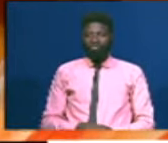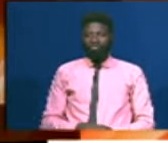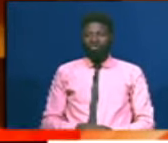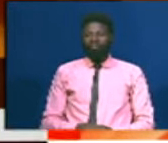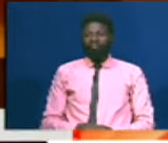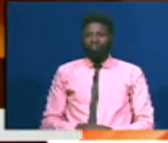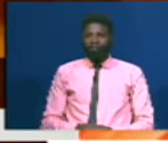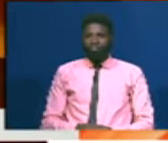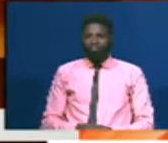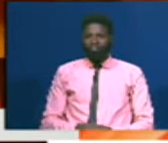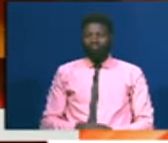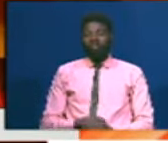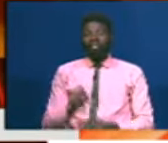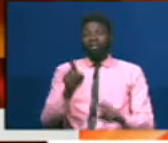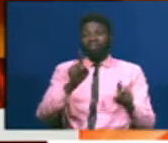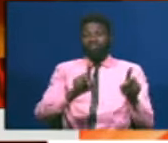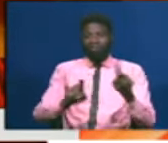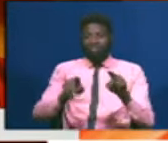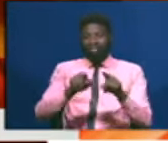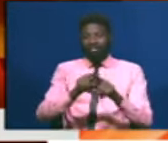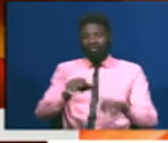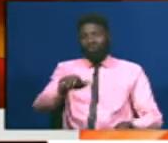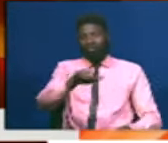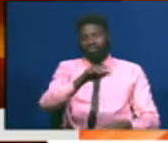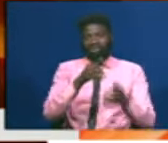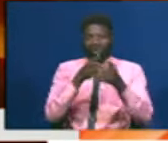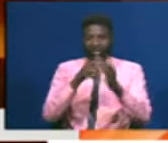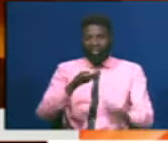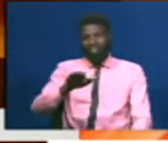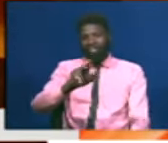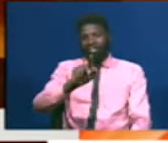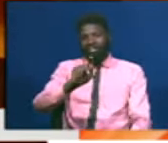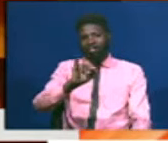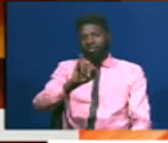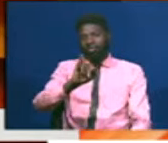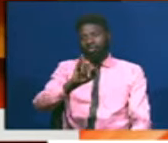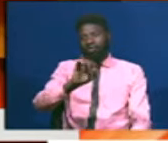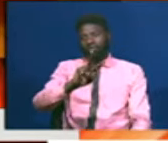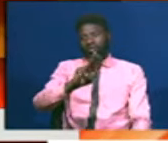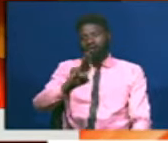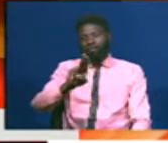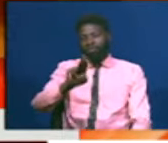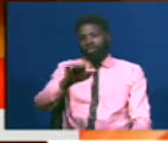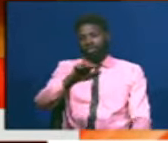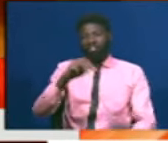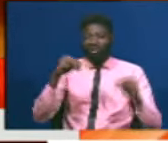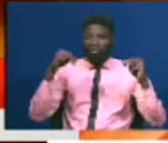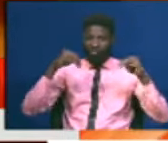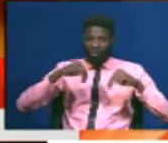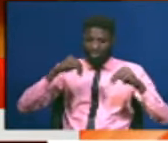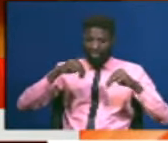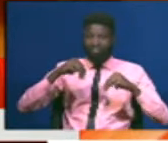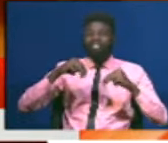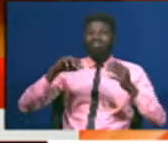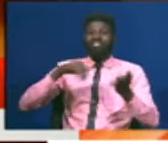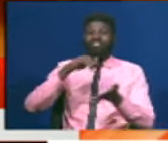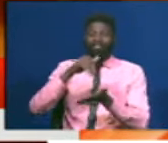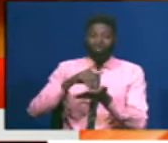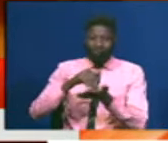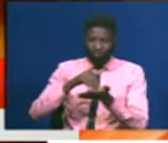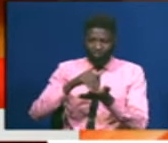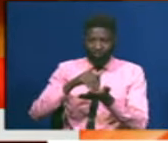Elsewhere, residents and local leaders from Kivou Ward in Mwingi Central constituency, Kitui County, now want proper measures put